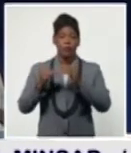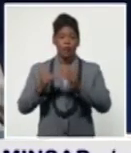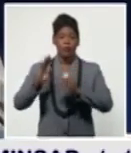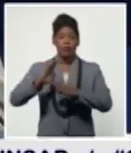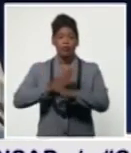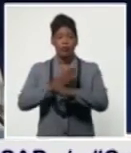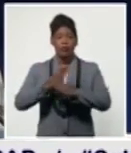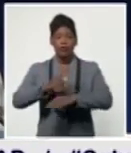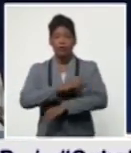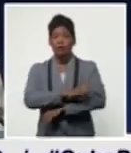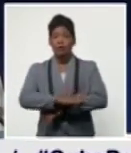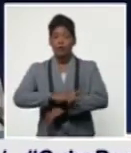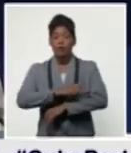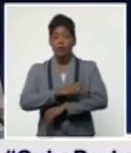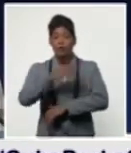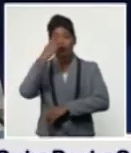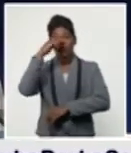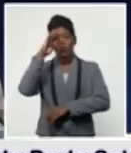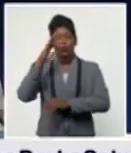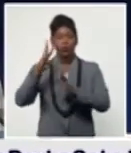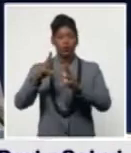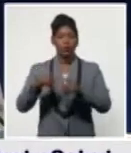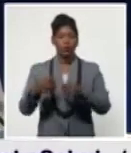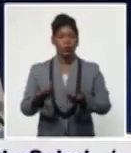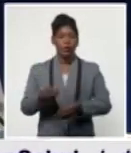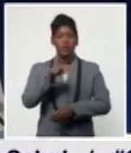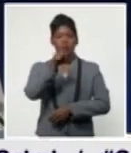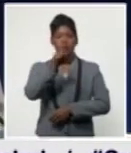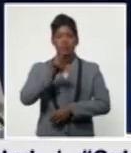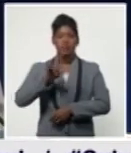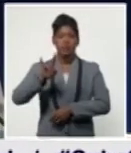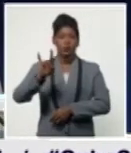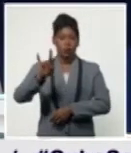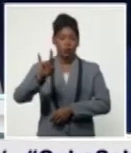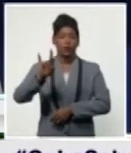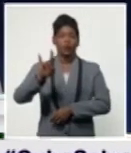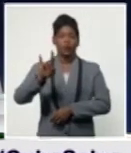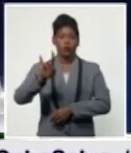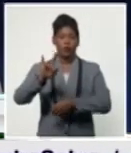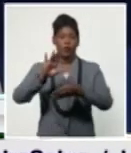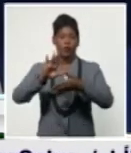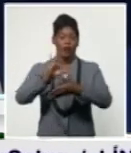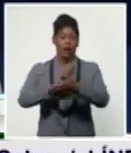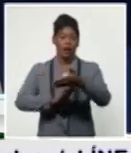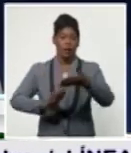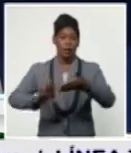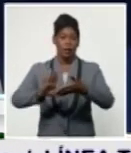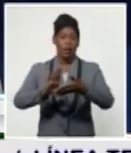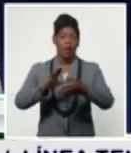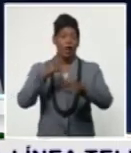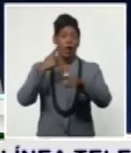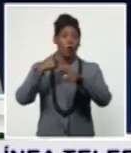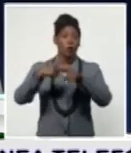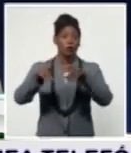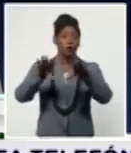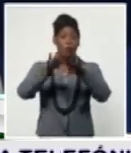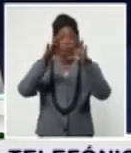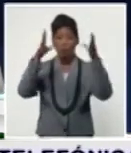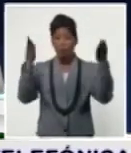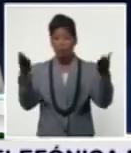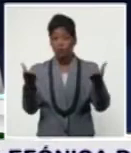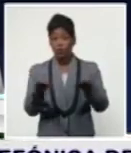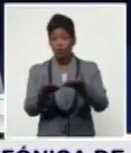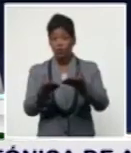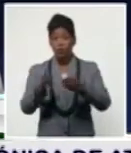And with this rate, Cuba keeps the position of the 19th place in the region of the Americas and